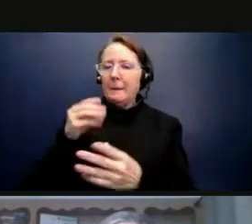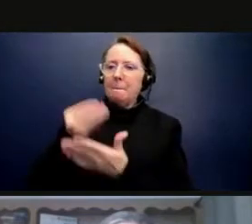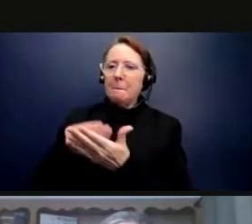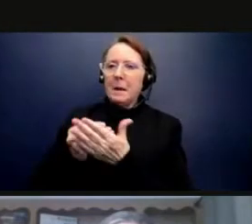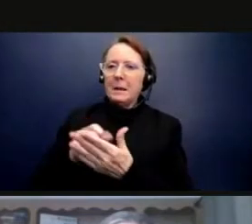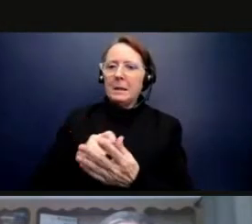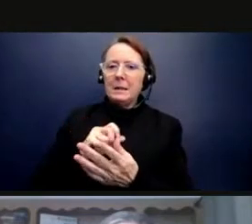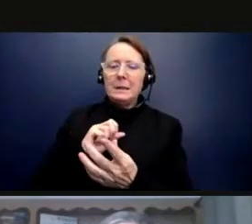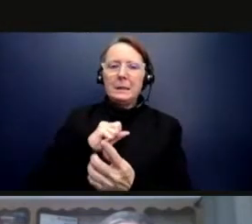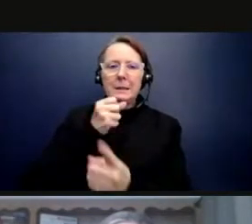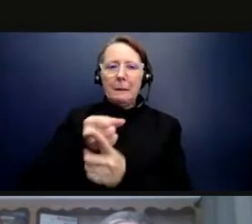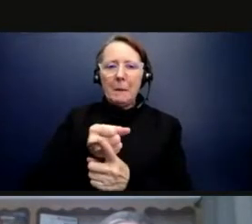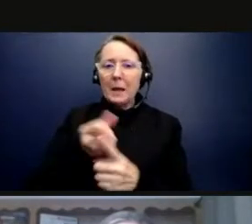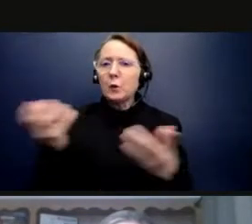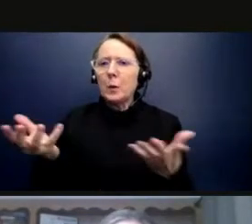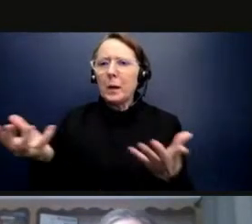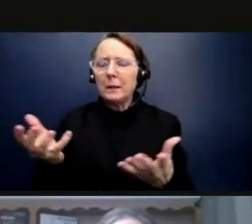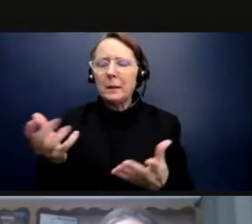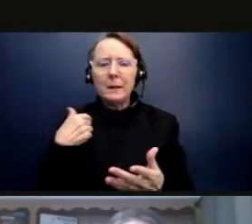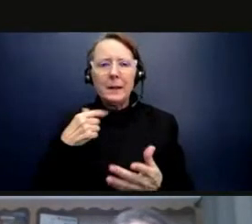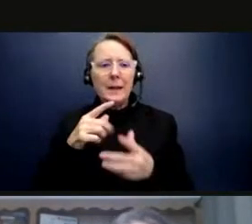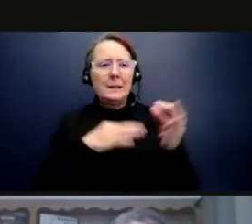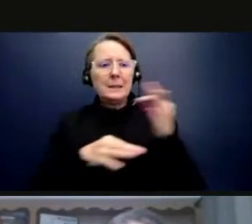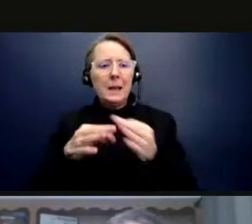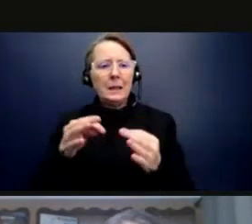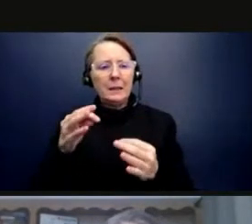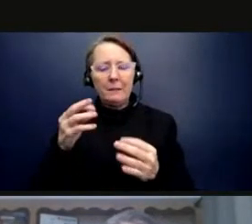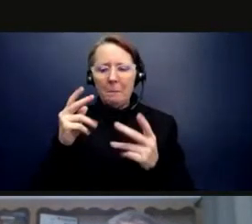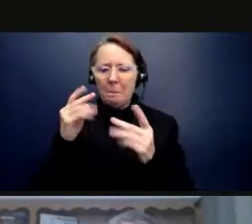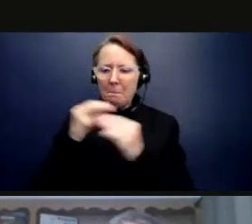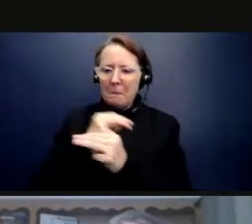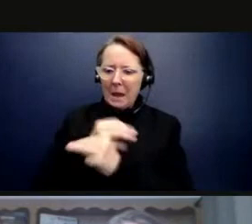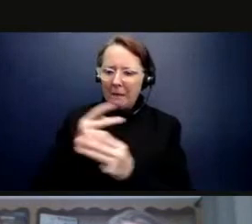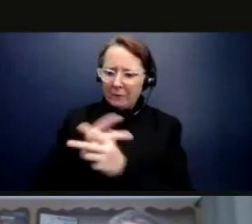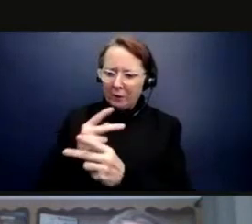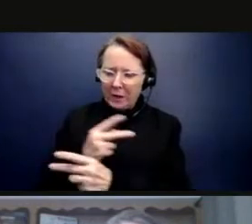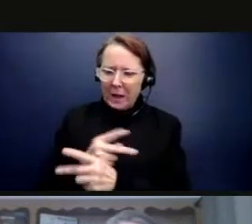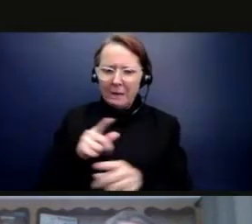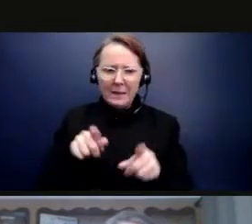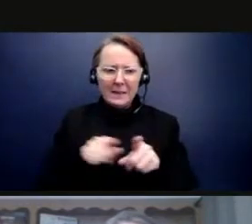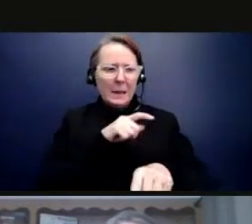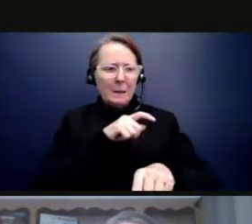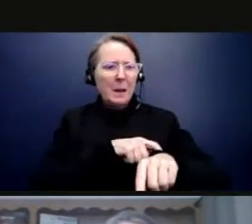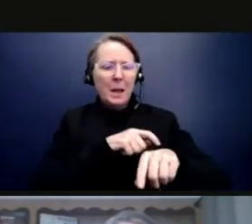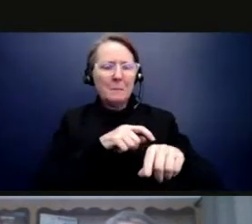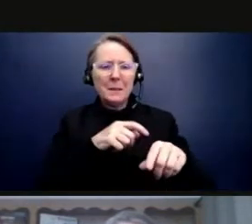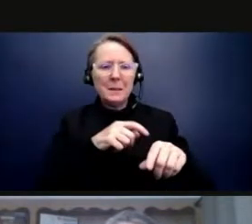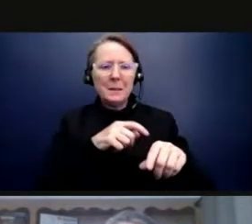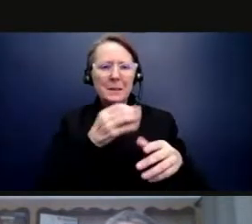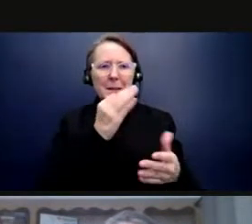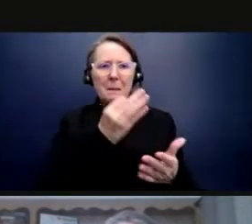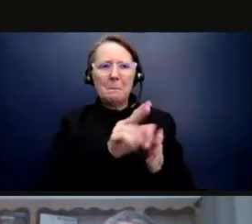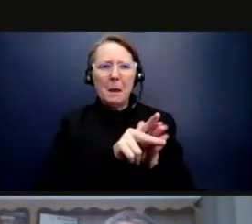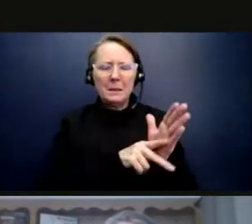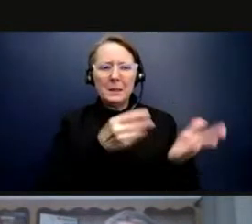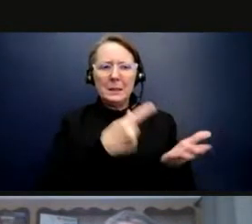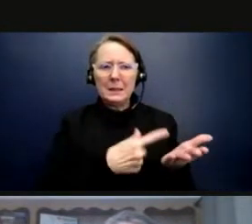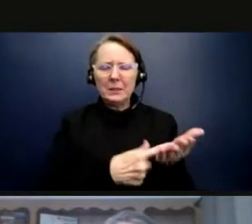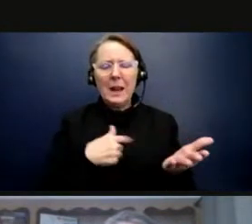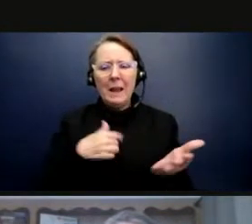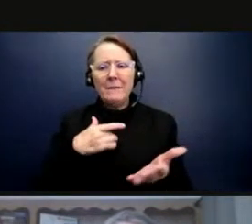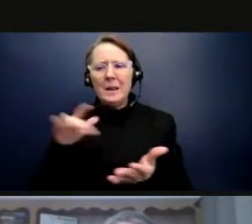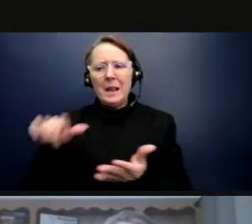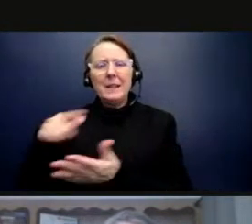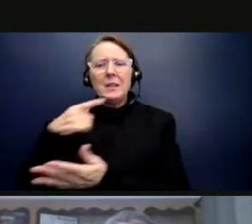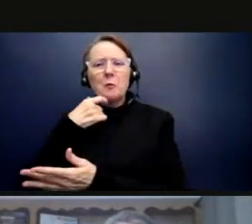do the math in our heads on the fly while we're having this sort of great policy discussion. I wouldn't get too hung up on the spreadsheet tonight. That's just my